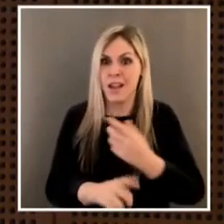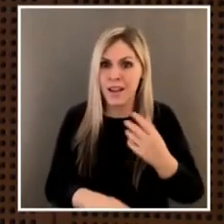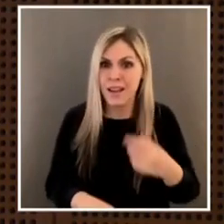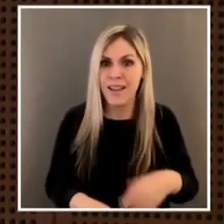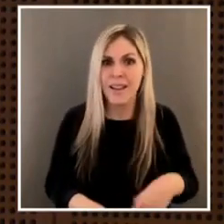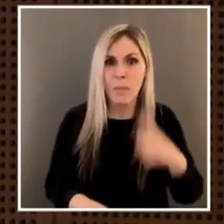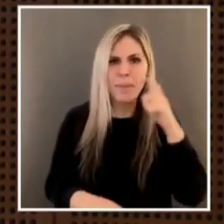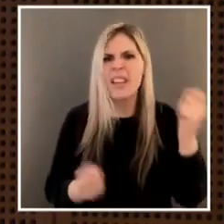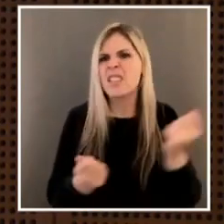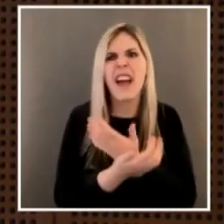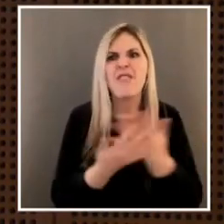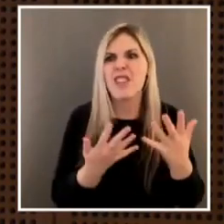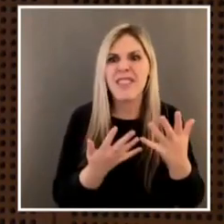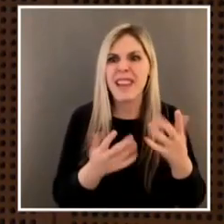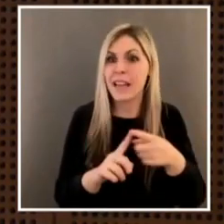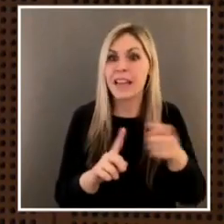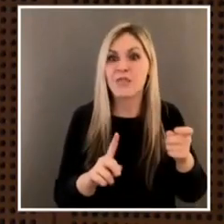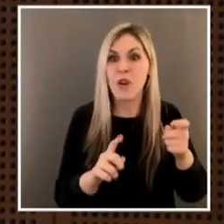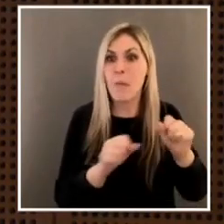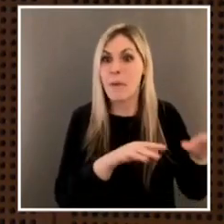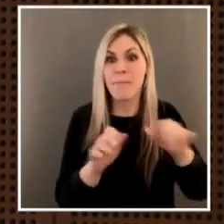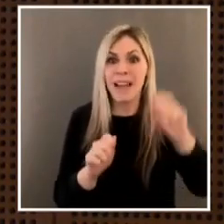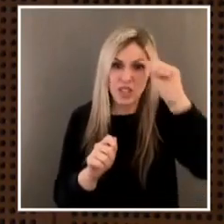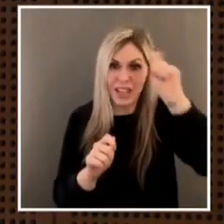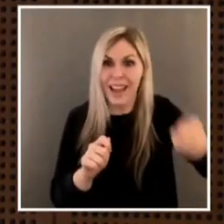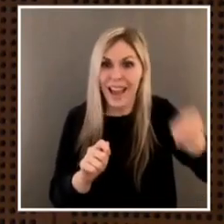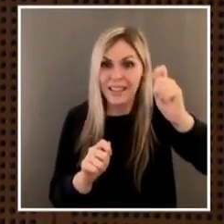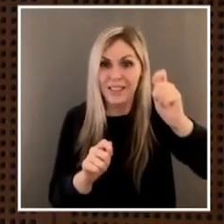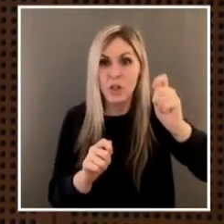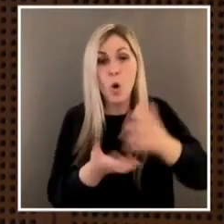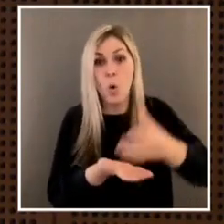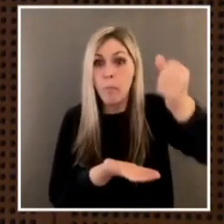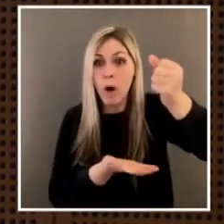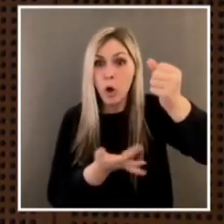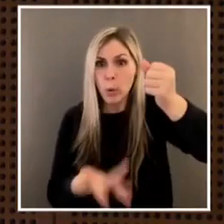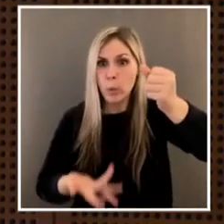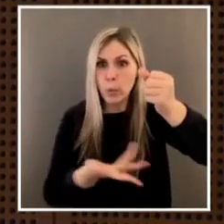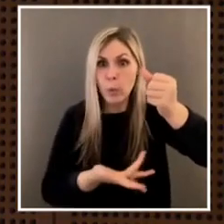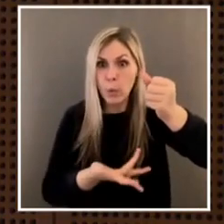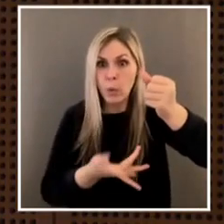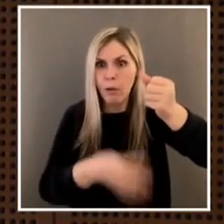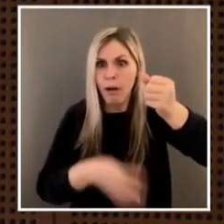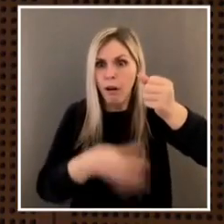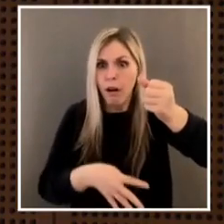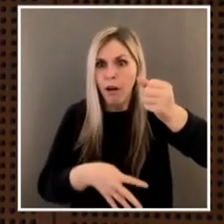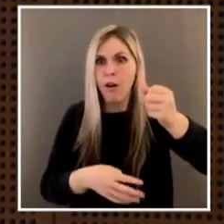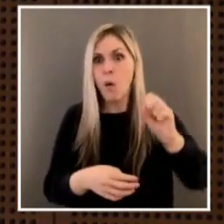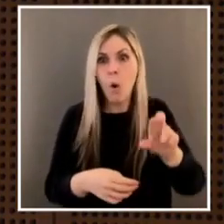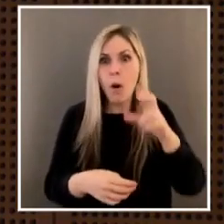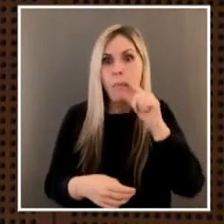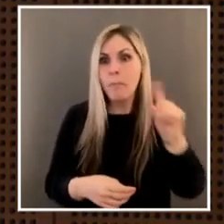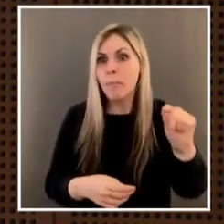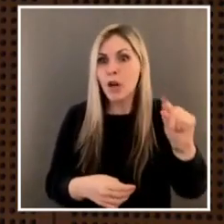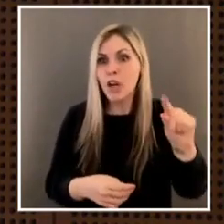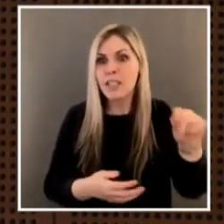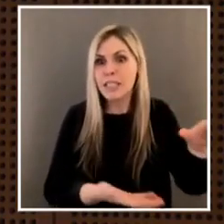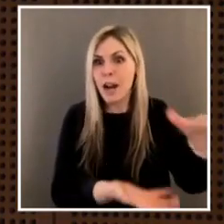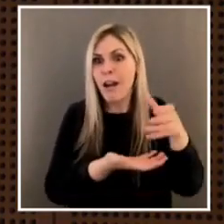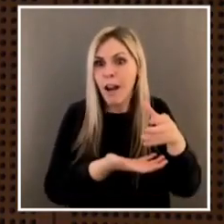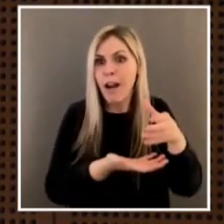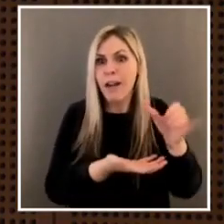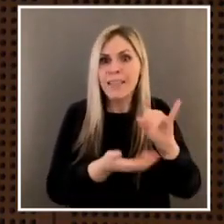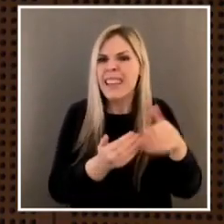of magic hats or bottles with no bottoms, and parakeets are as easy to get as a couple of rabbits